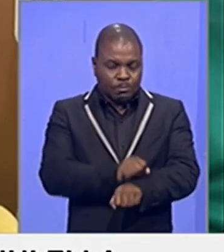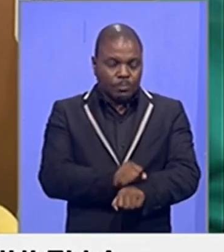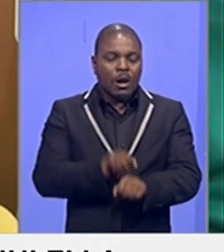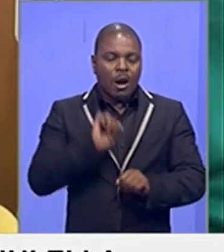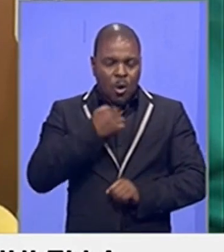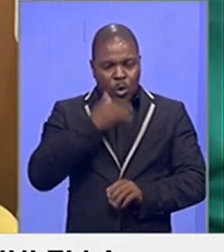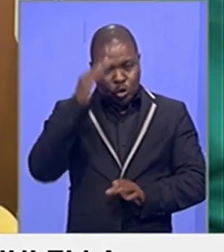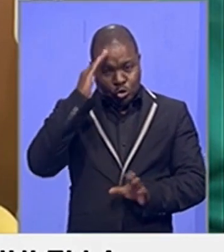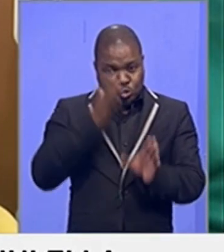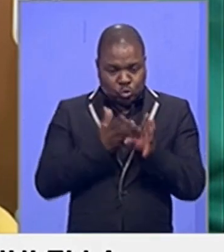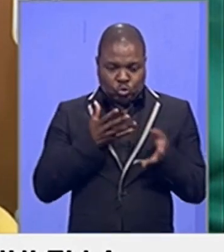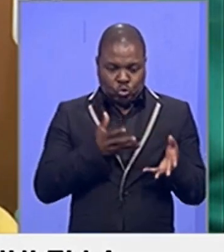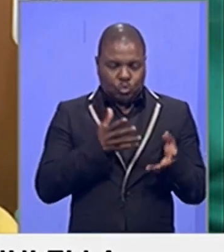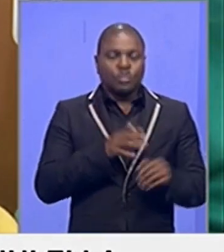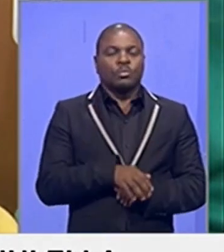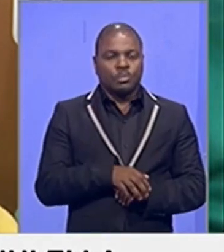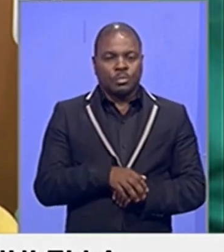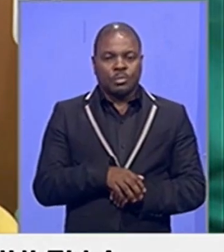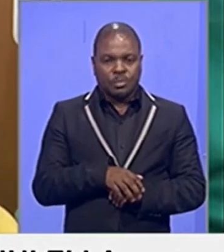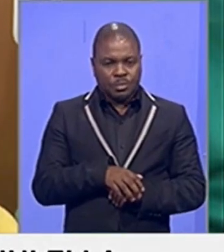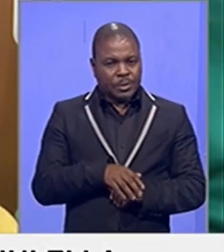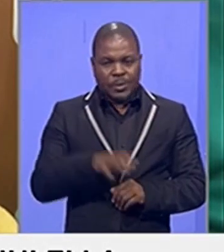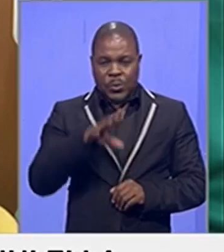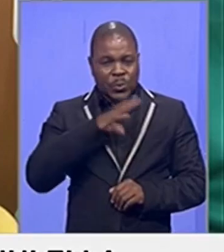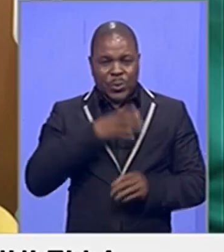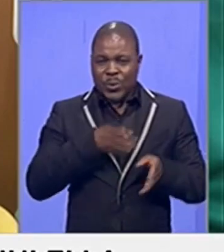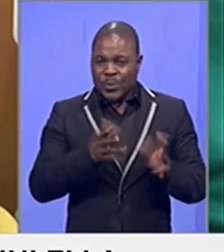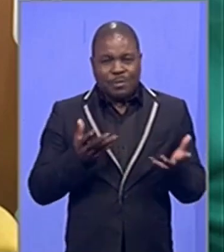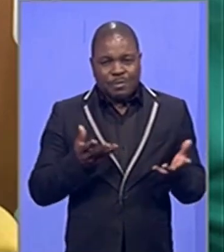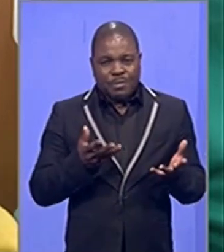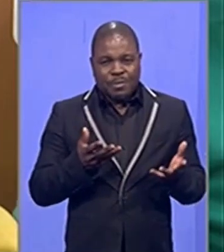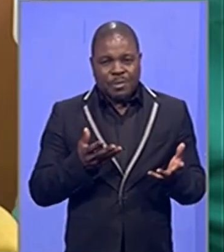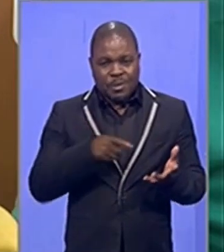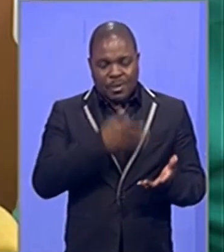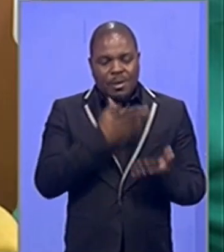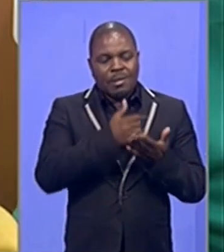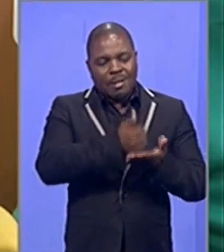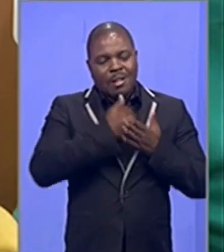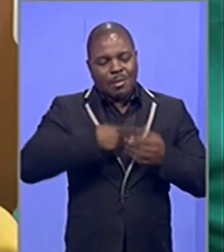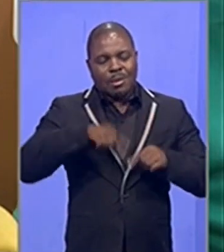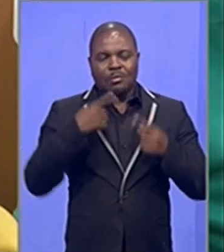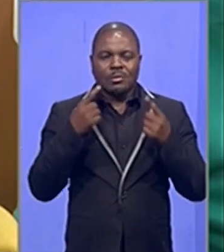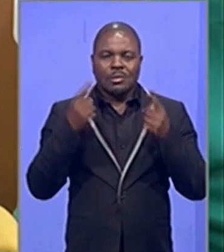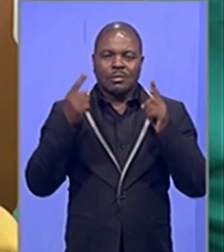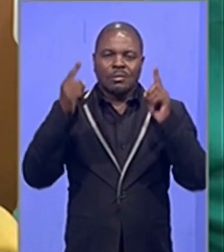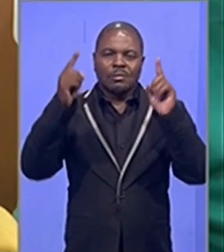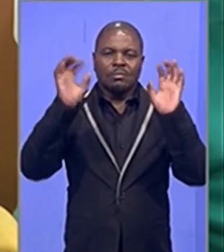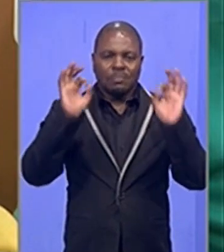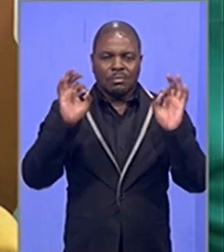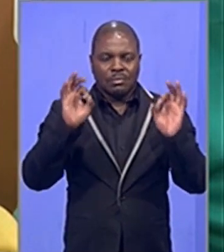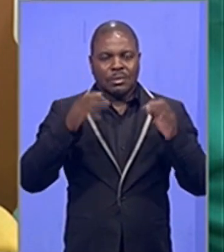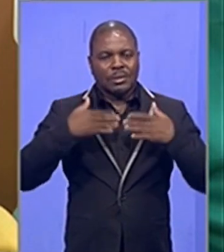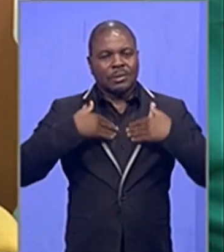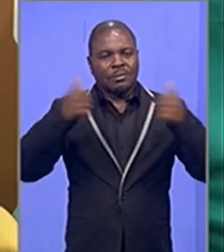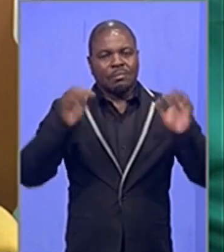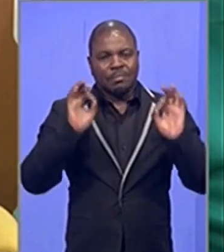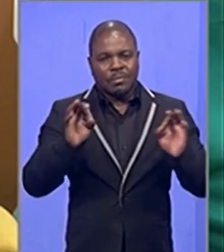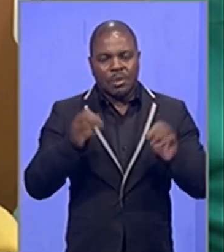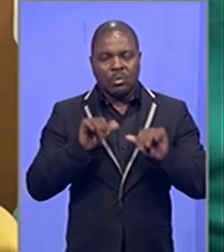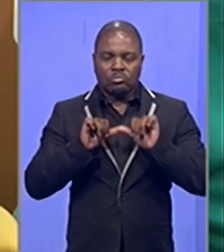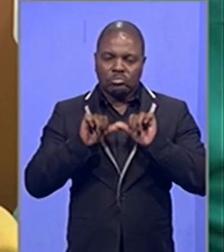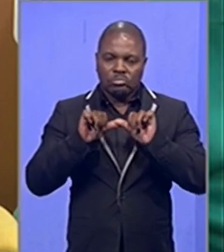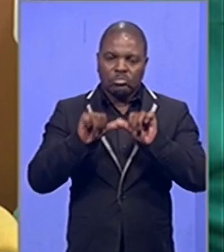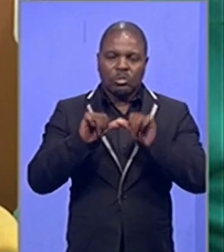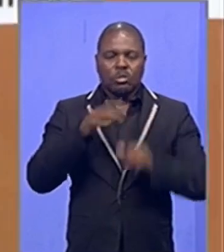have, and that's the only way that's going to help us to survive and continue the journey